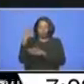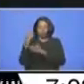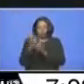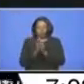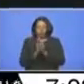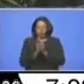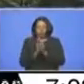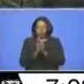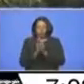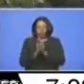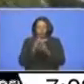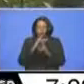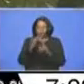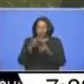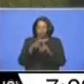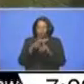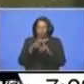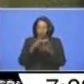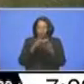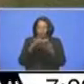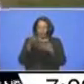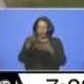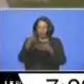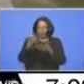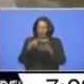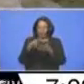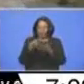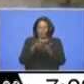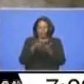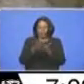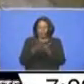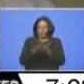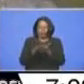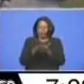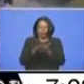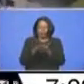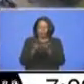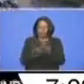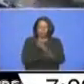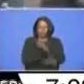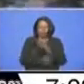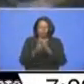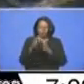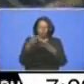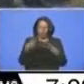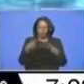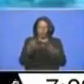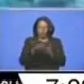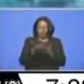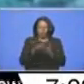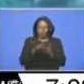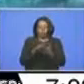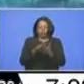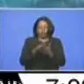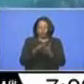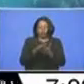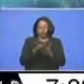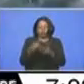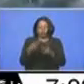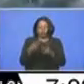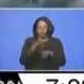the middle-income countries, like some Caribbean states, should not have access to concessional funding when it comes to natural